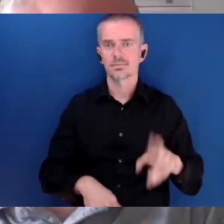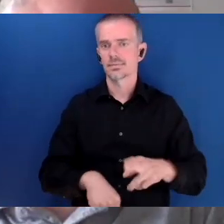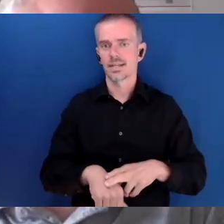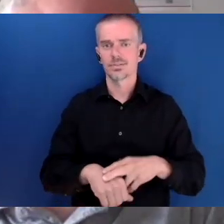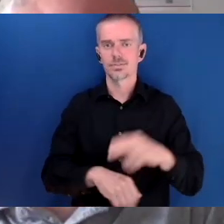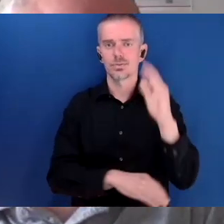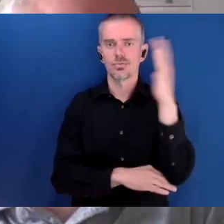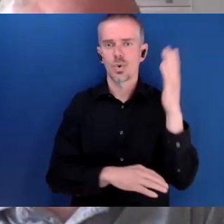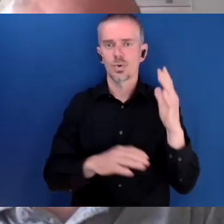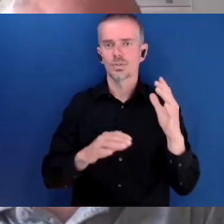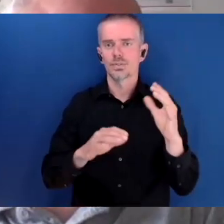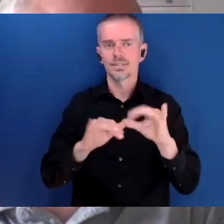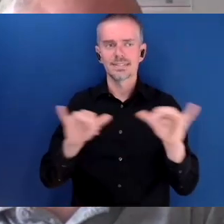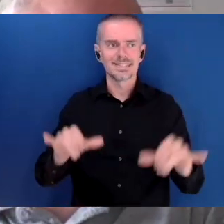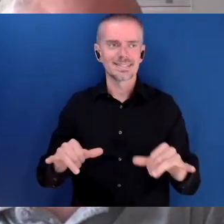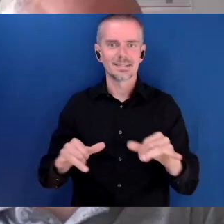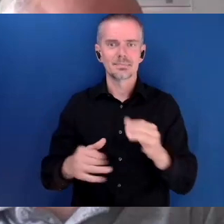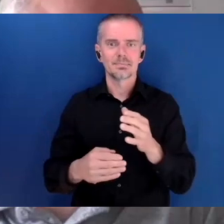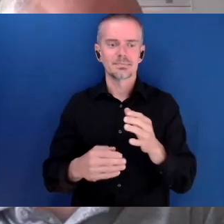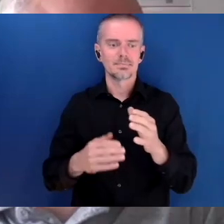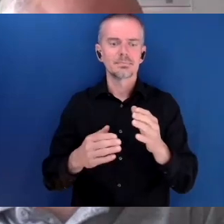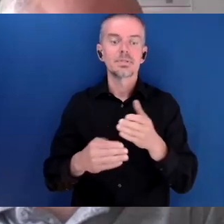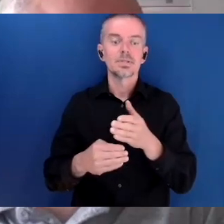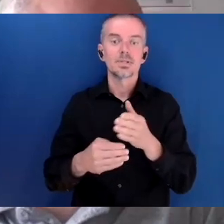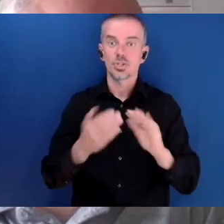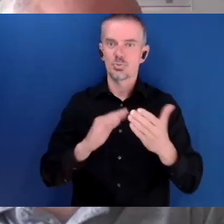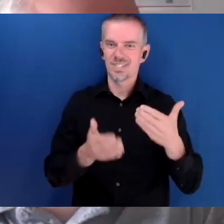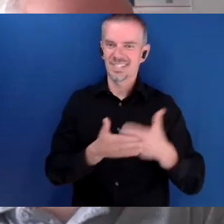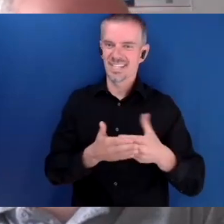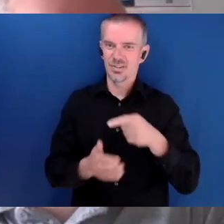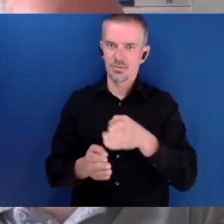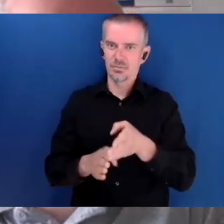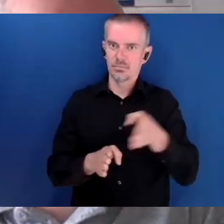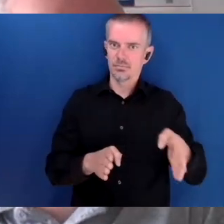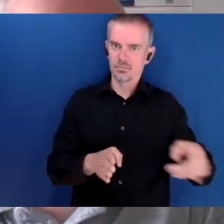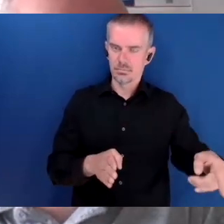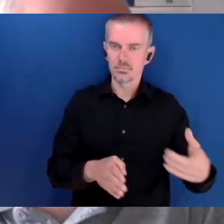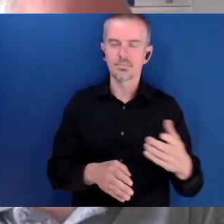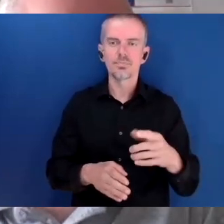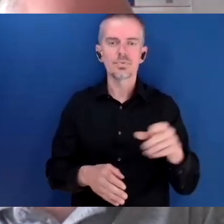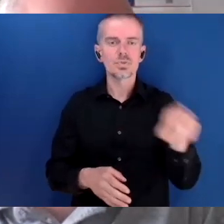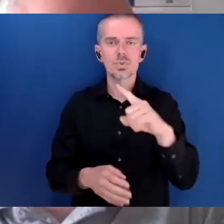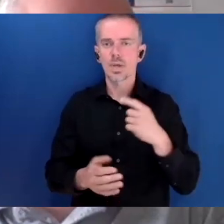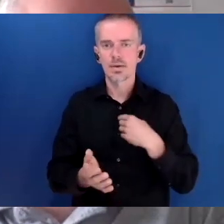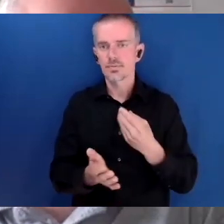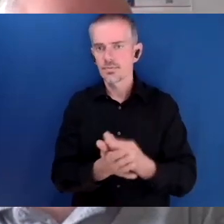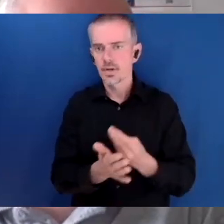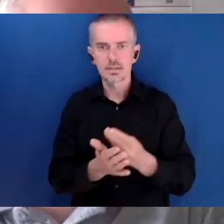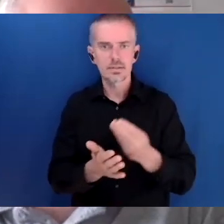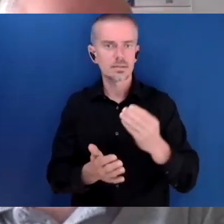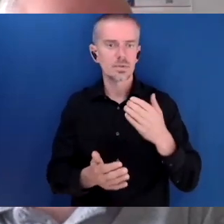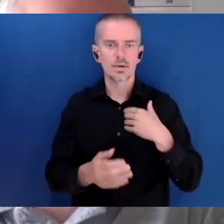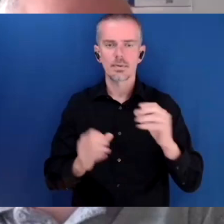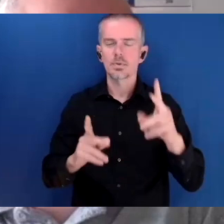System adjacent communities, rural communities. Do you all have funding streams and or opportunities